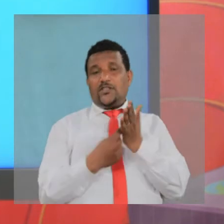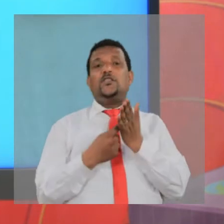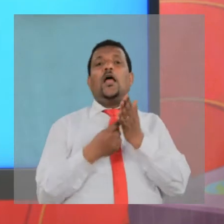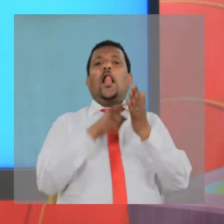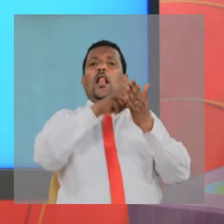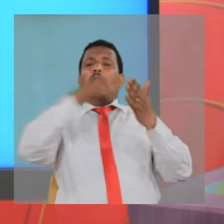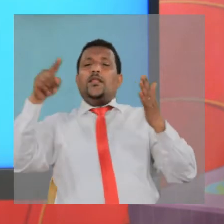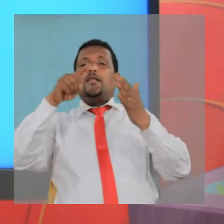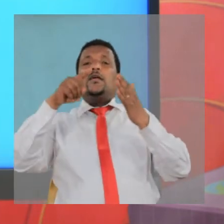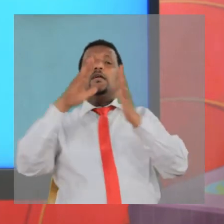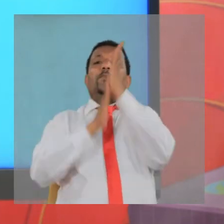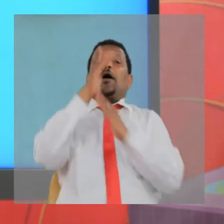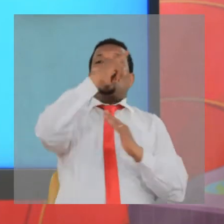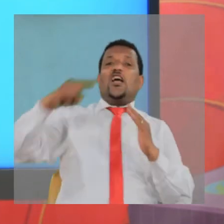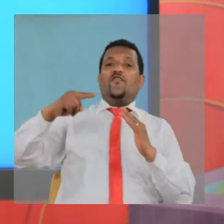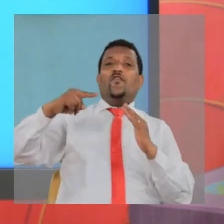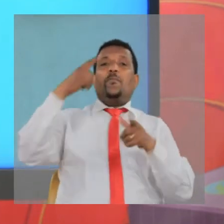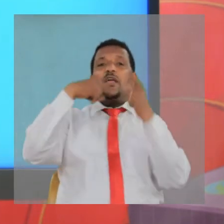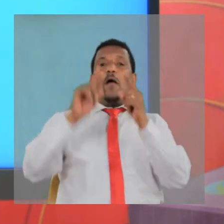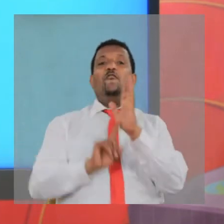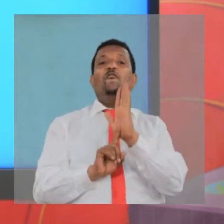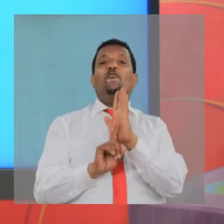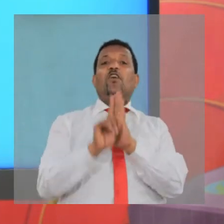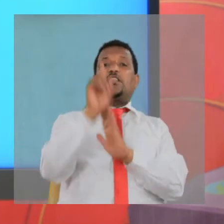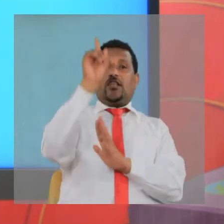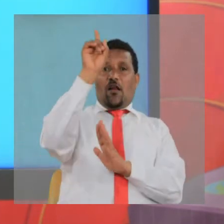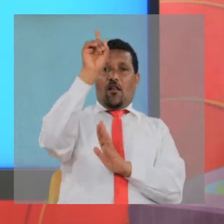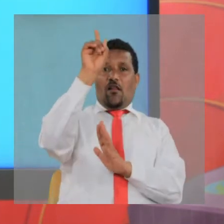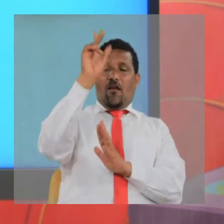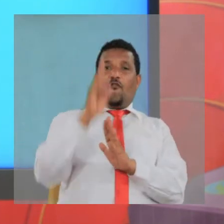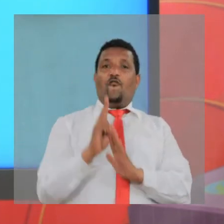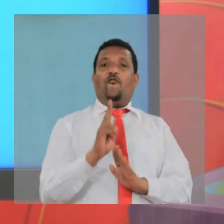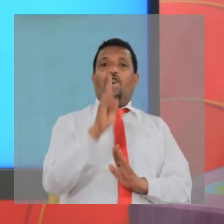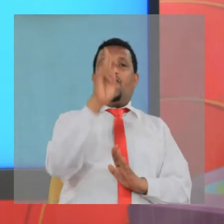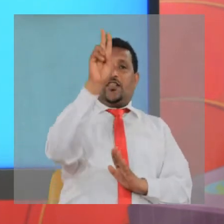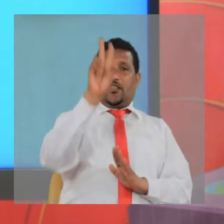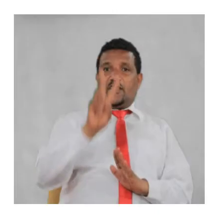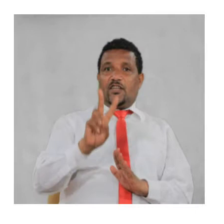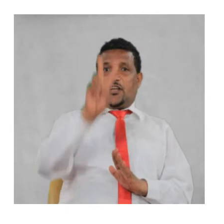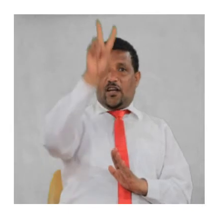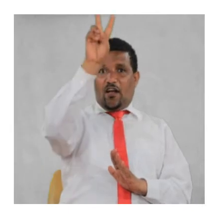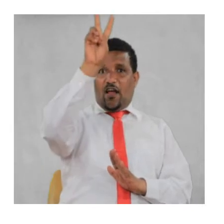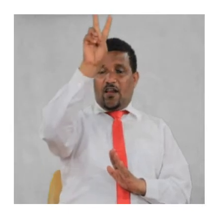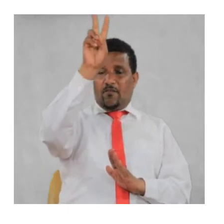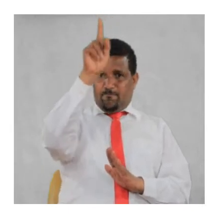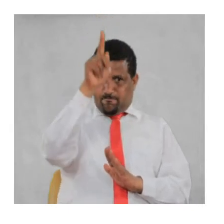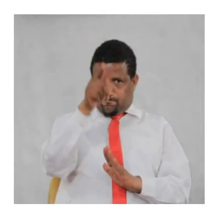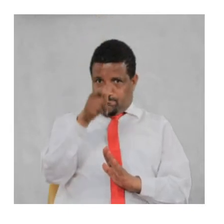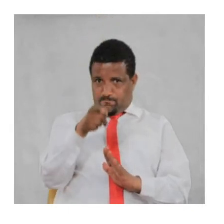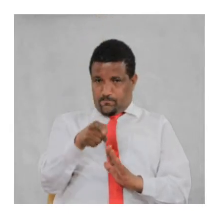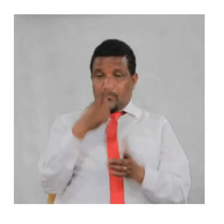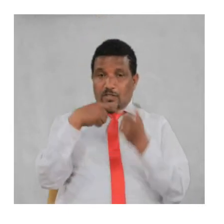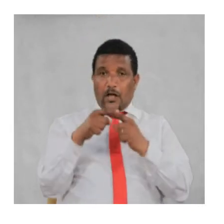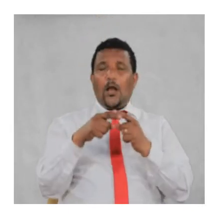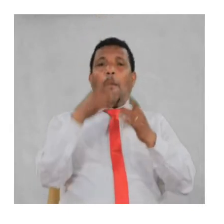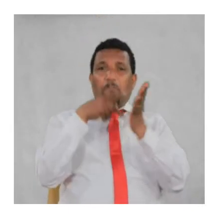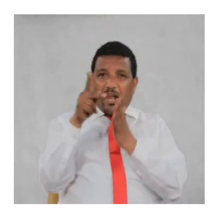curve becomes a vertical straight line demand curve with price elasticity of demand value of